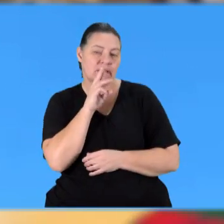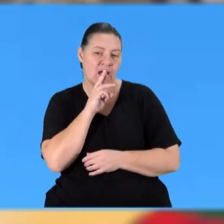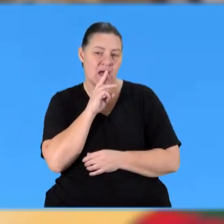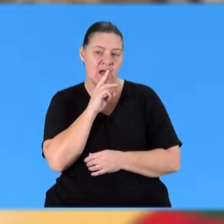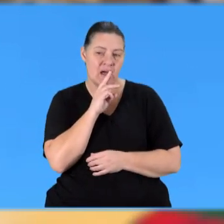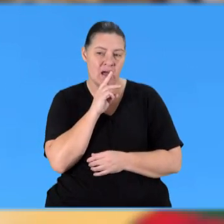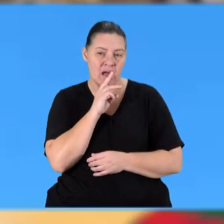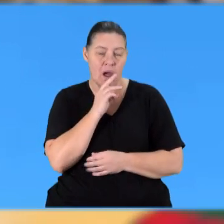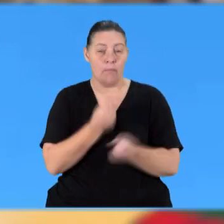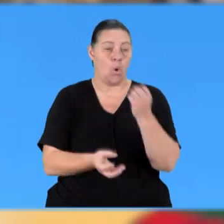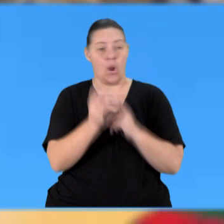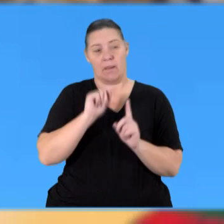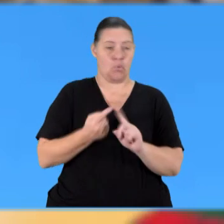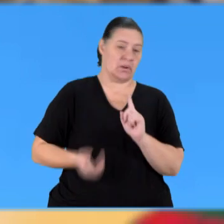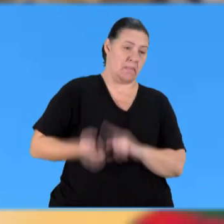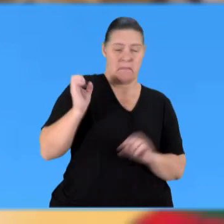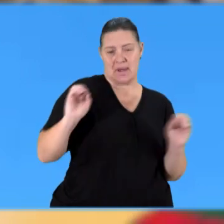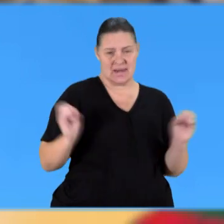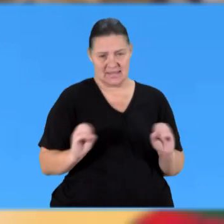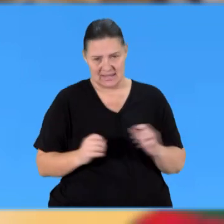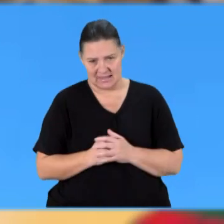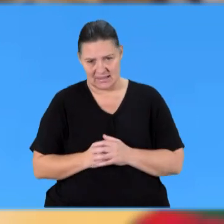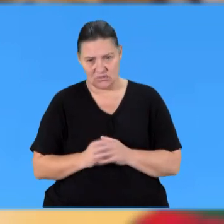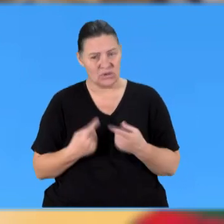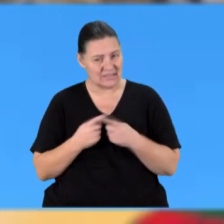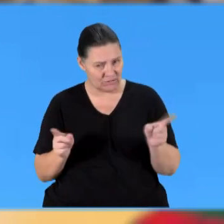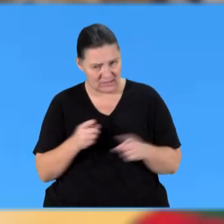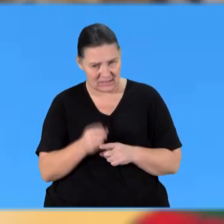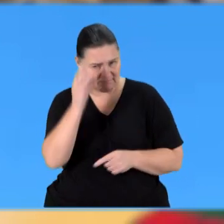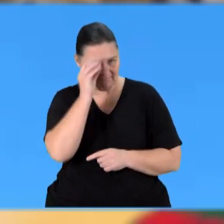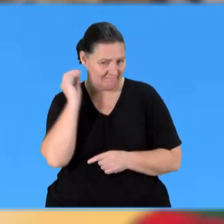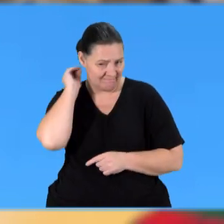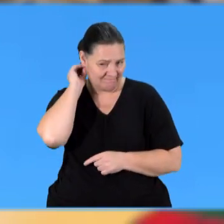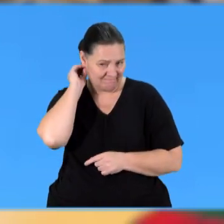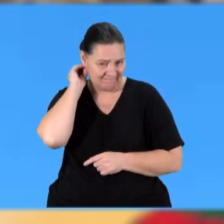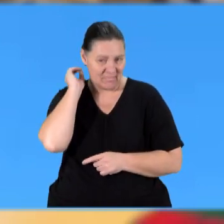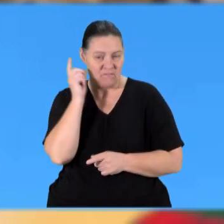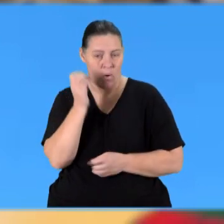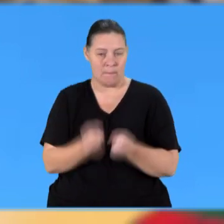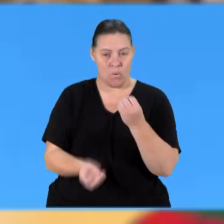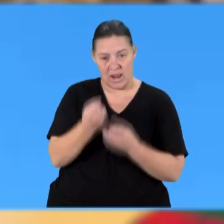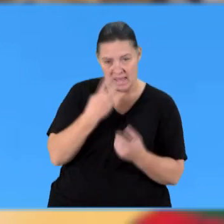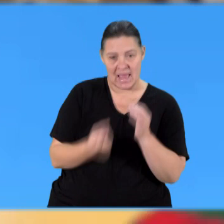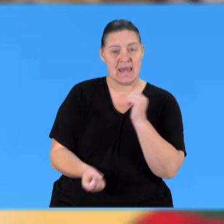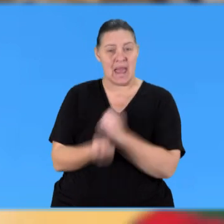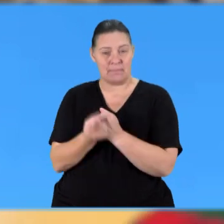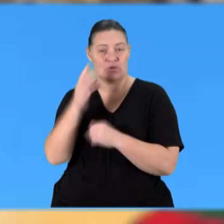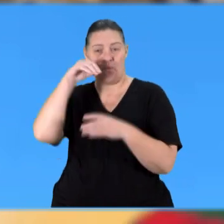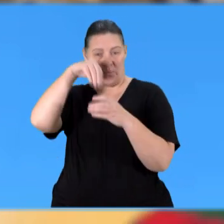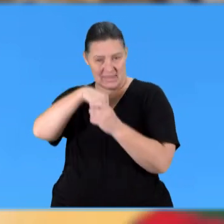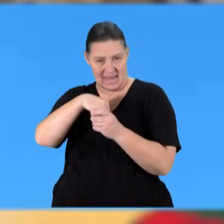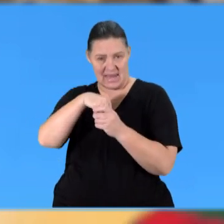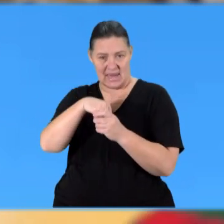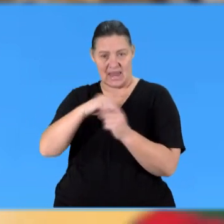notice that the water did not reach its boiling point. So therefore, the difference between the two, also note that for the boiling,